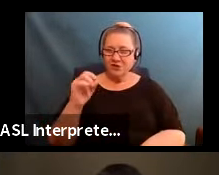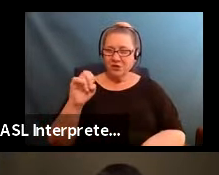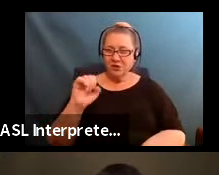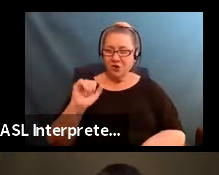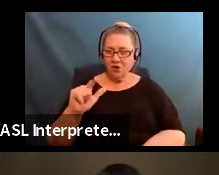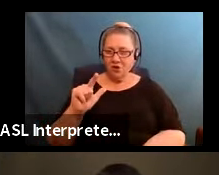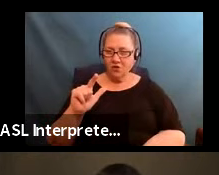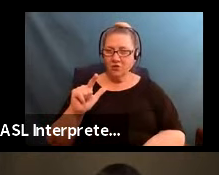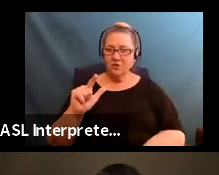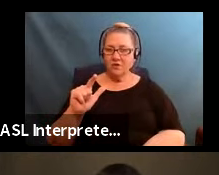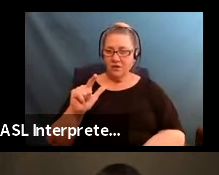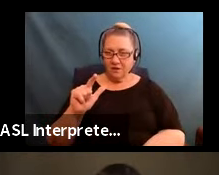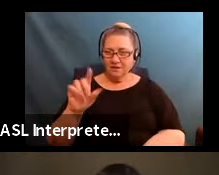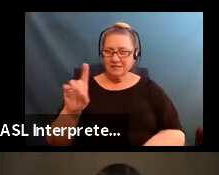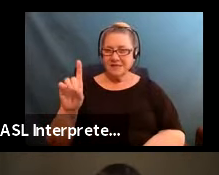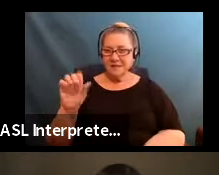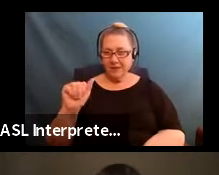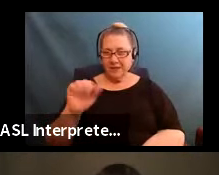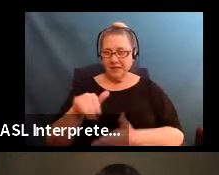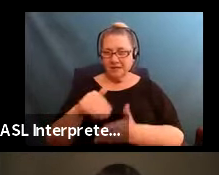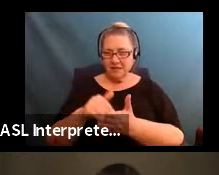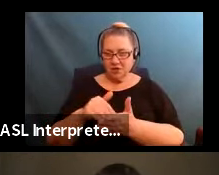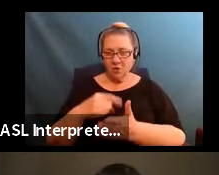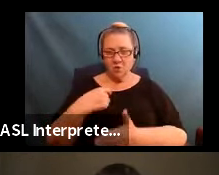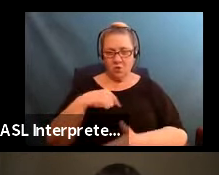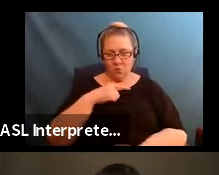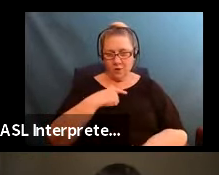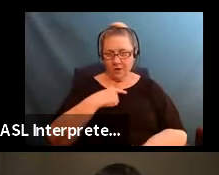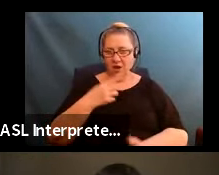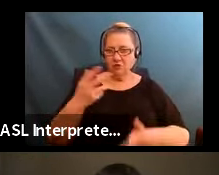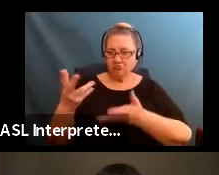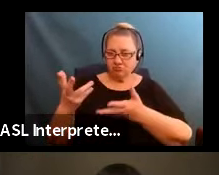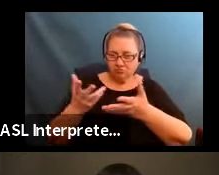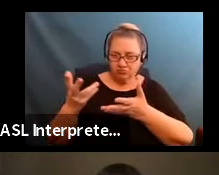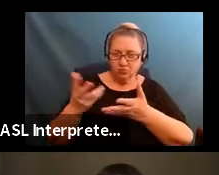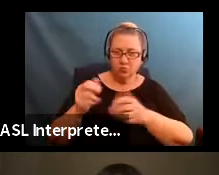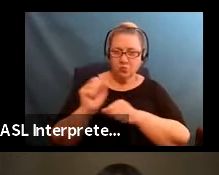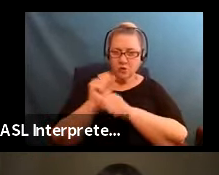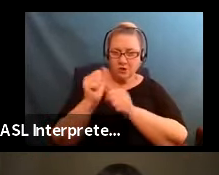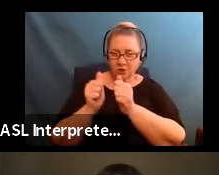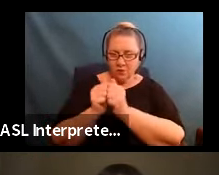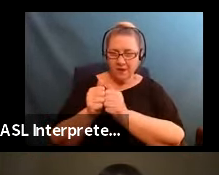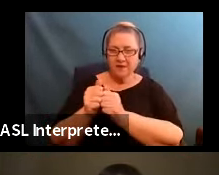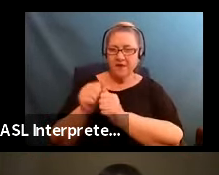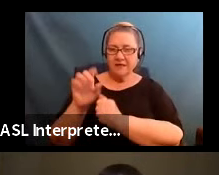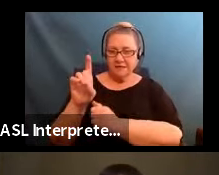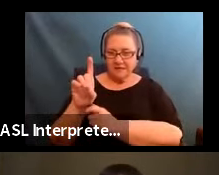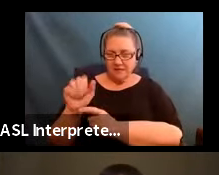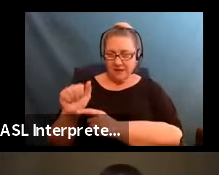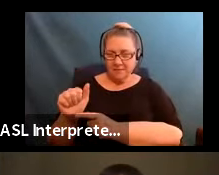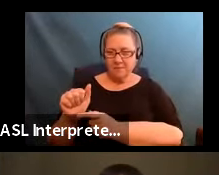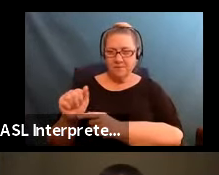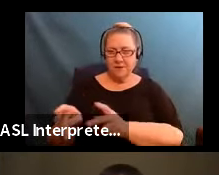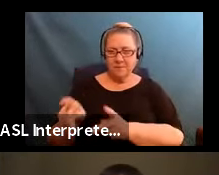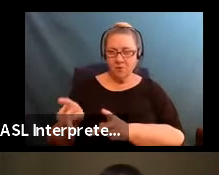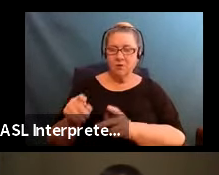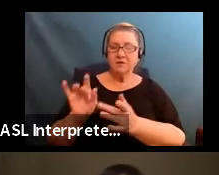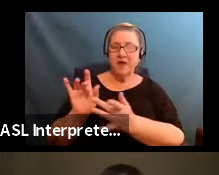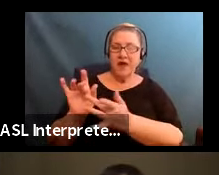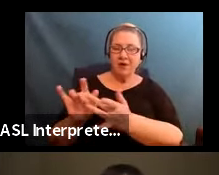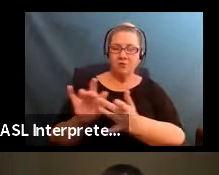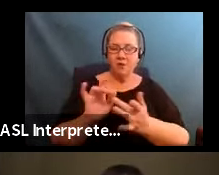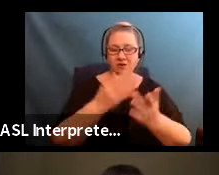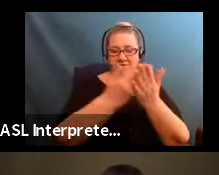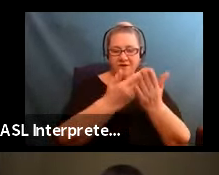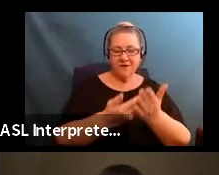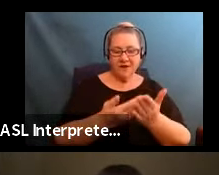reach out to people who are impacted by disabilities and helping us with that process of outreach, verification, and